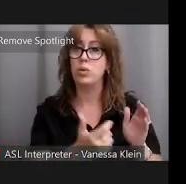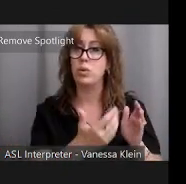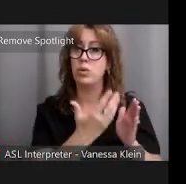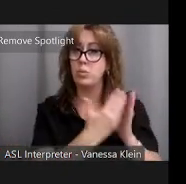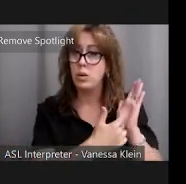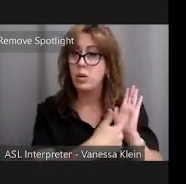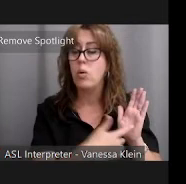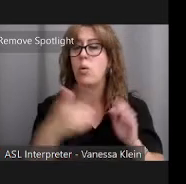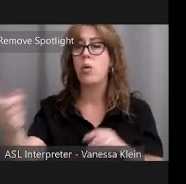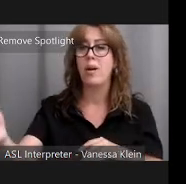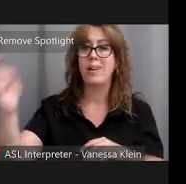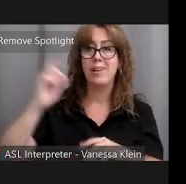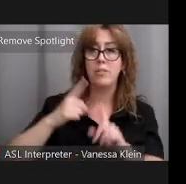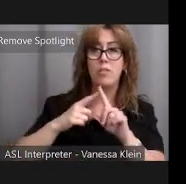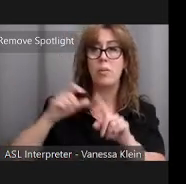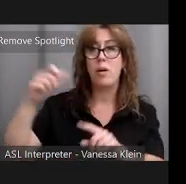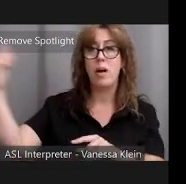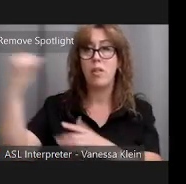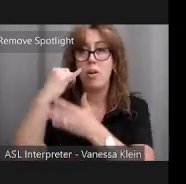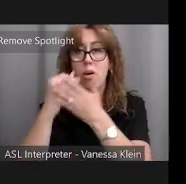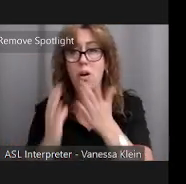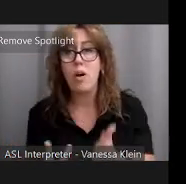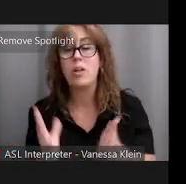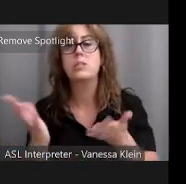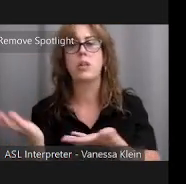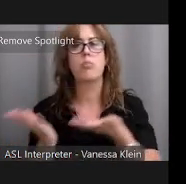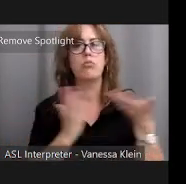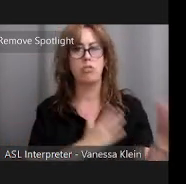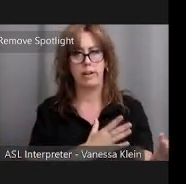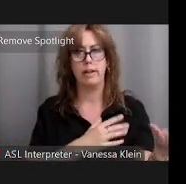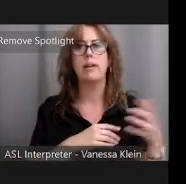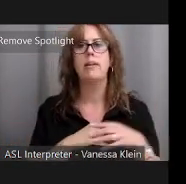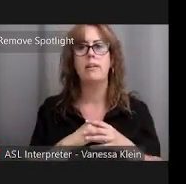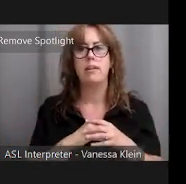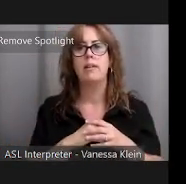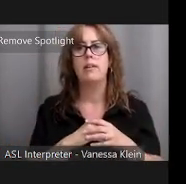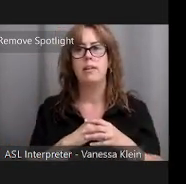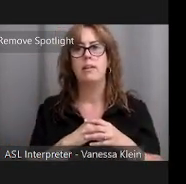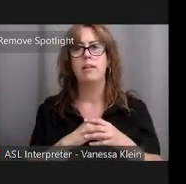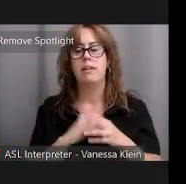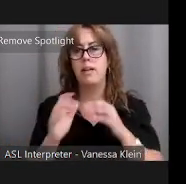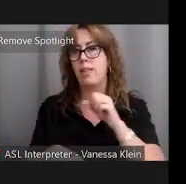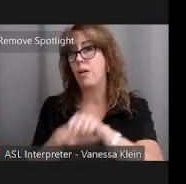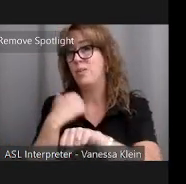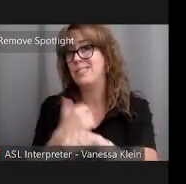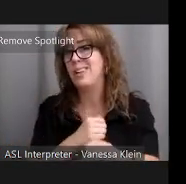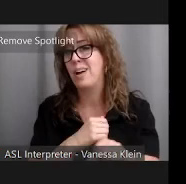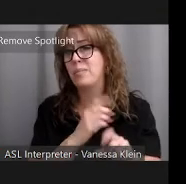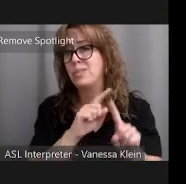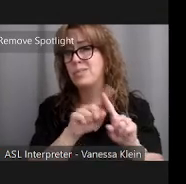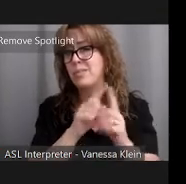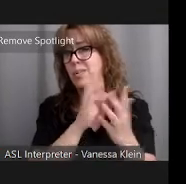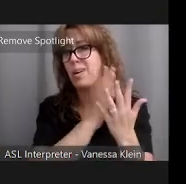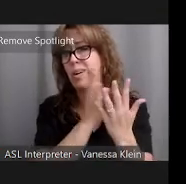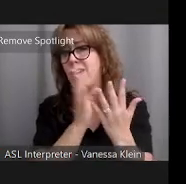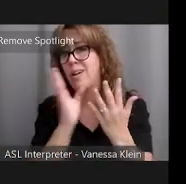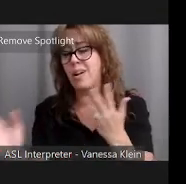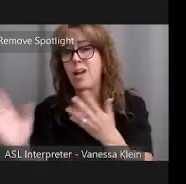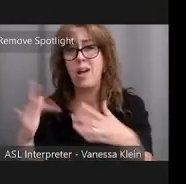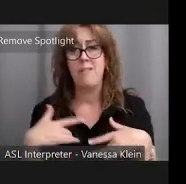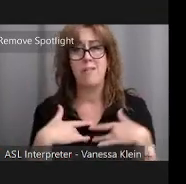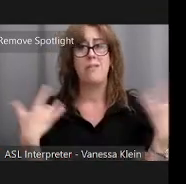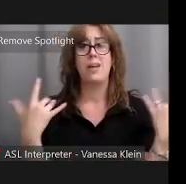another artist, however we work it through, that creates a series of events that have